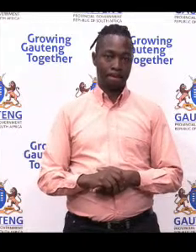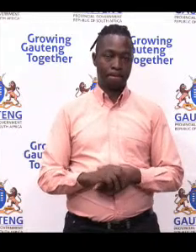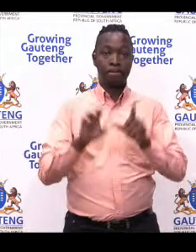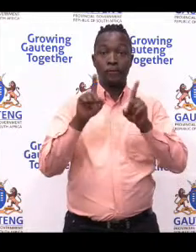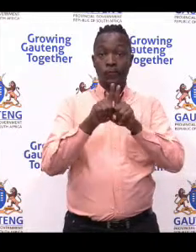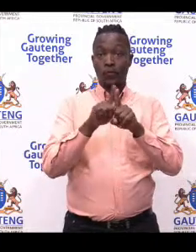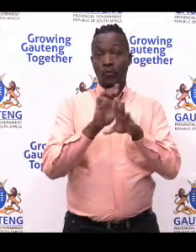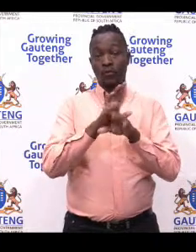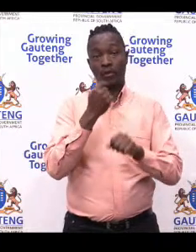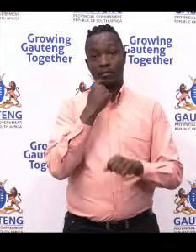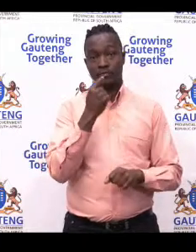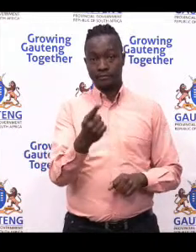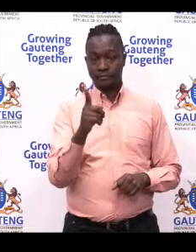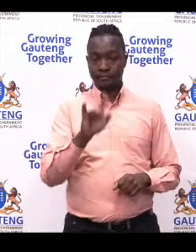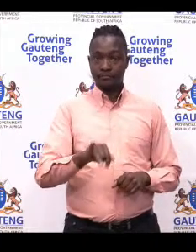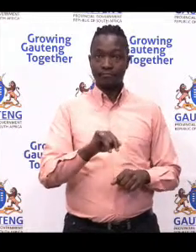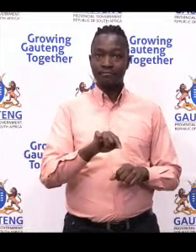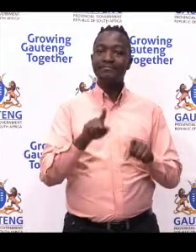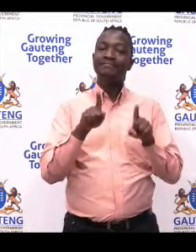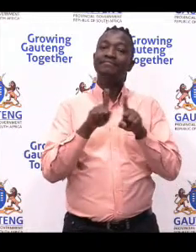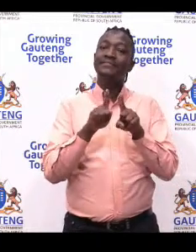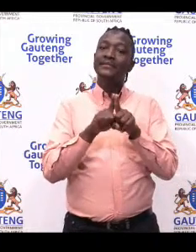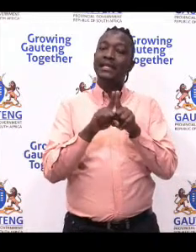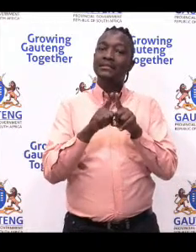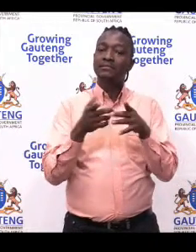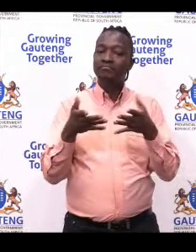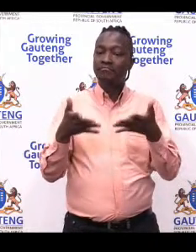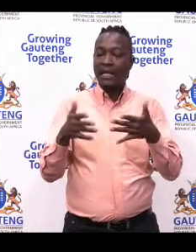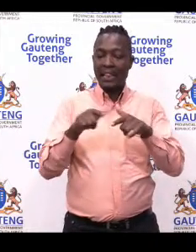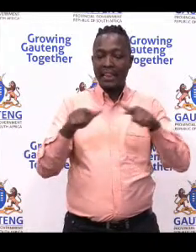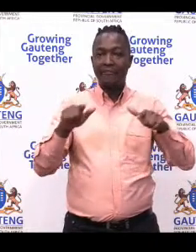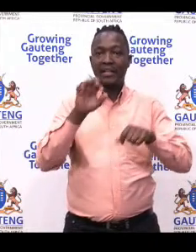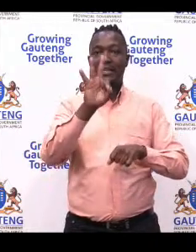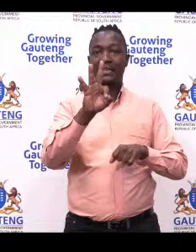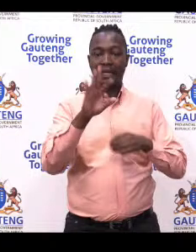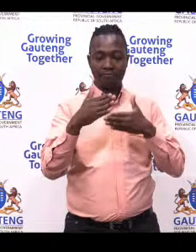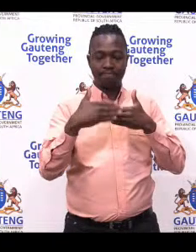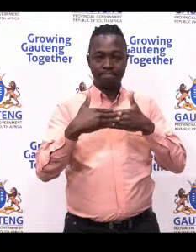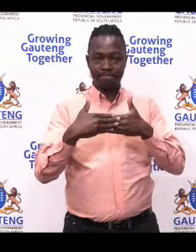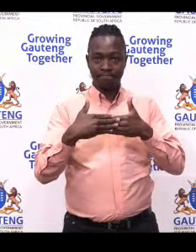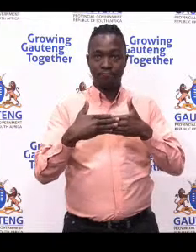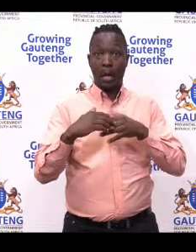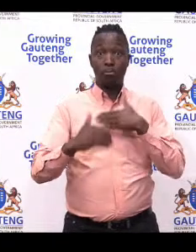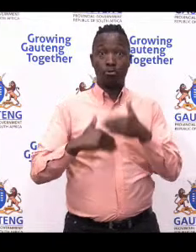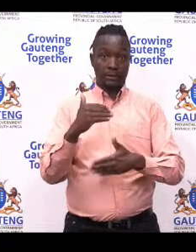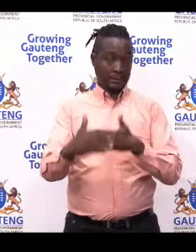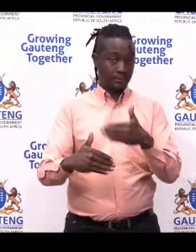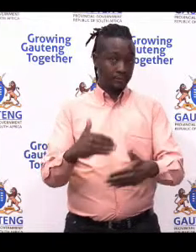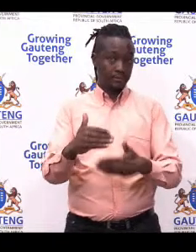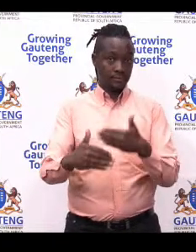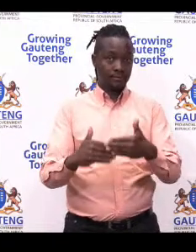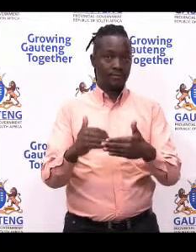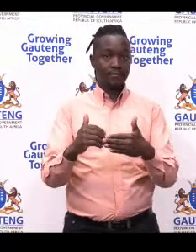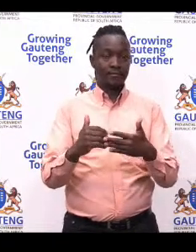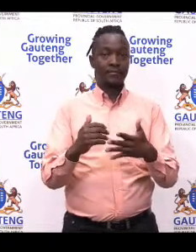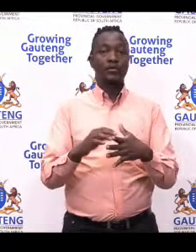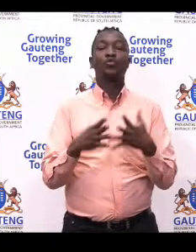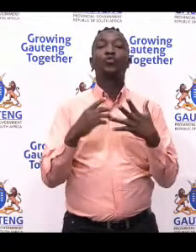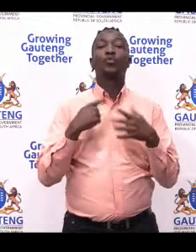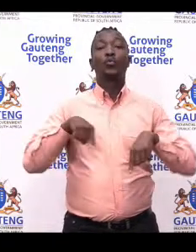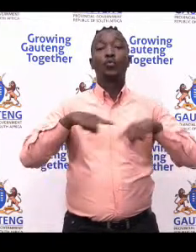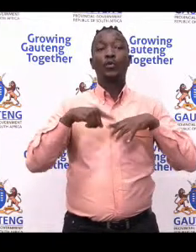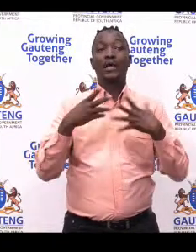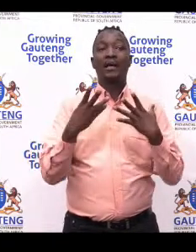to indicate is that as a result of the level 3 lockdown process, but equally where we have had